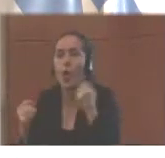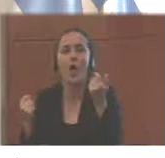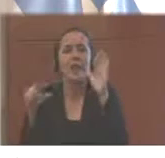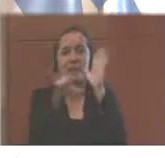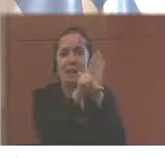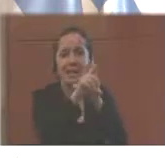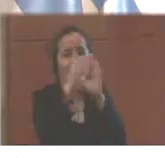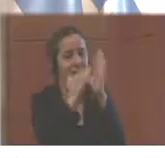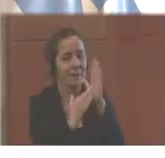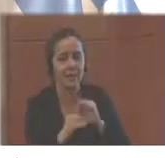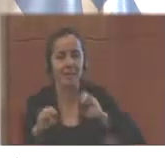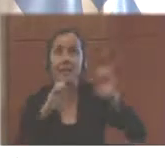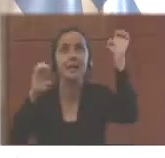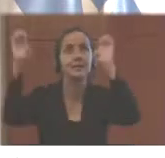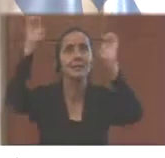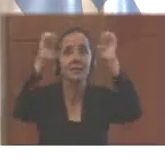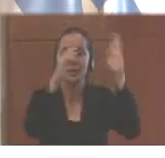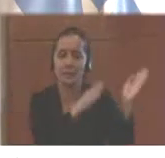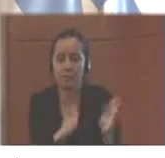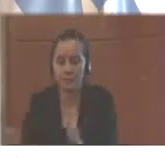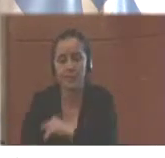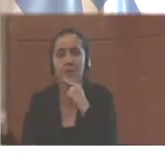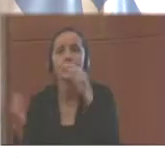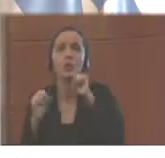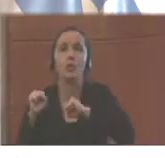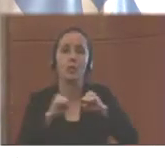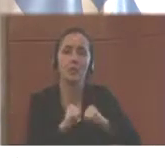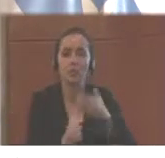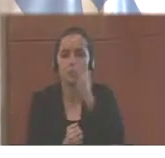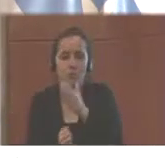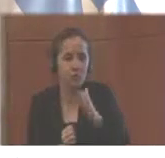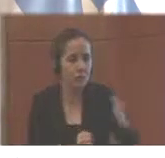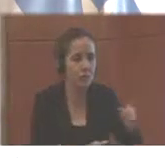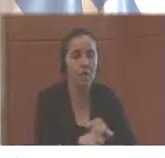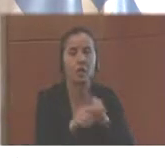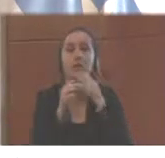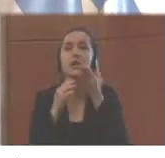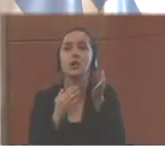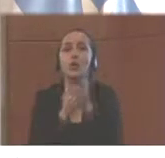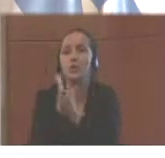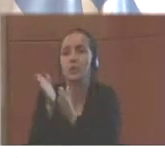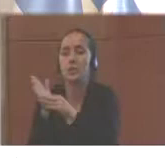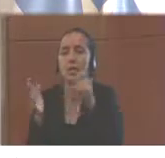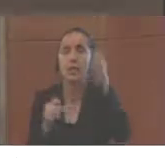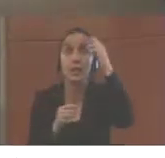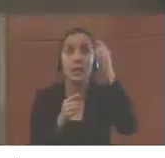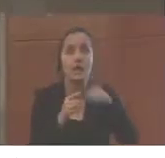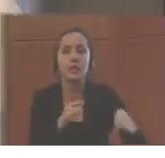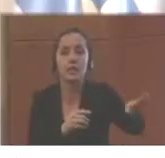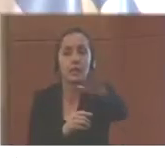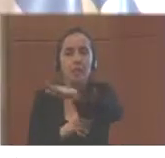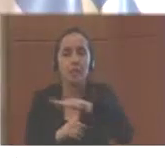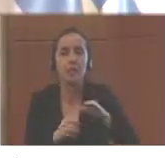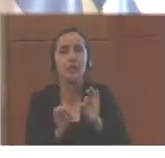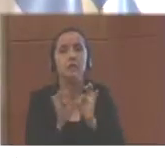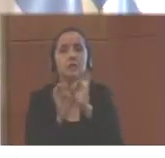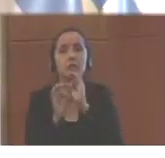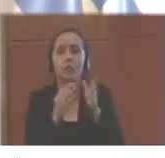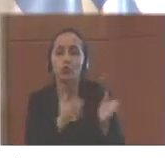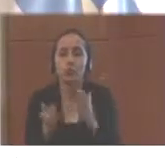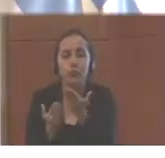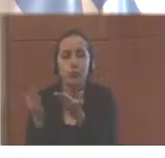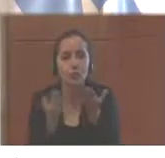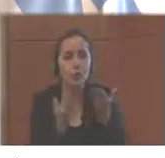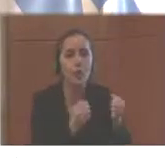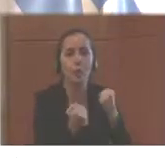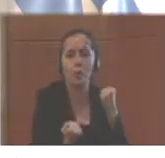through policies and strategies and plans, to promote activities that will work on the